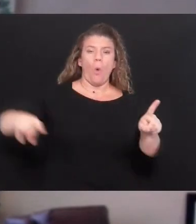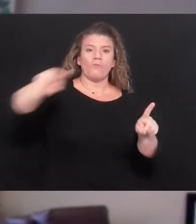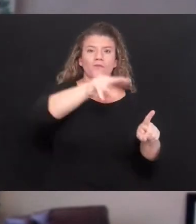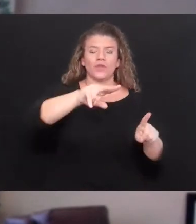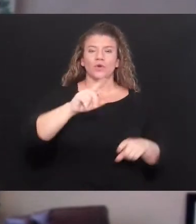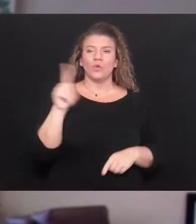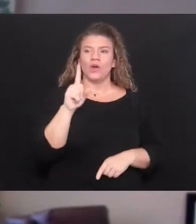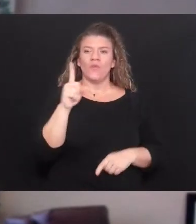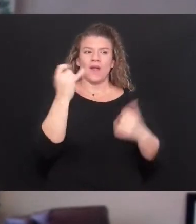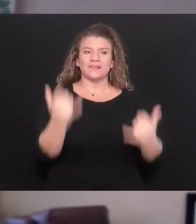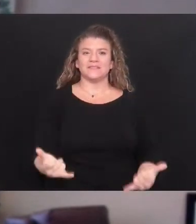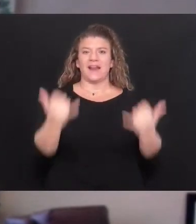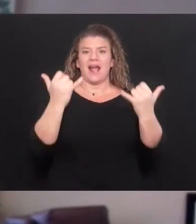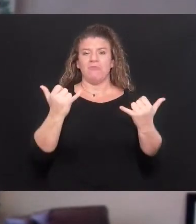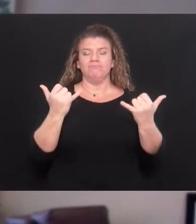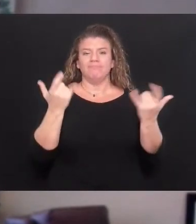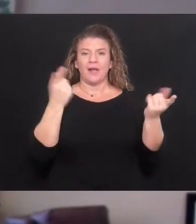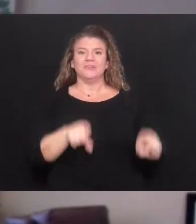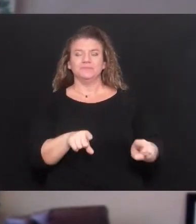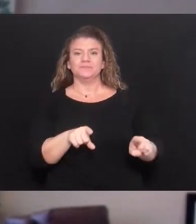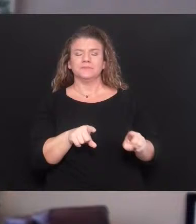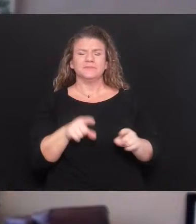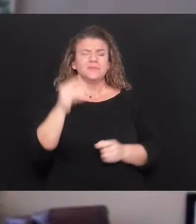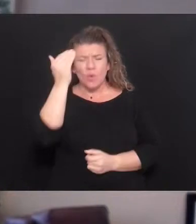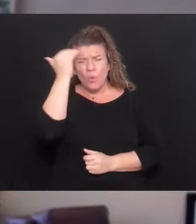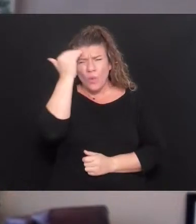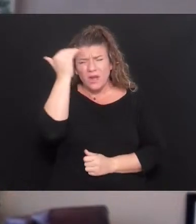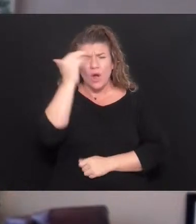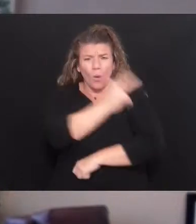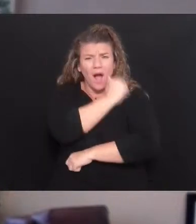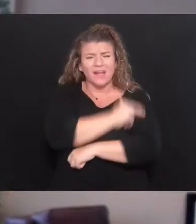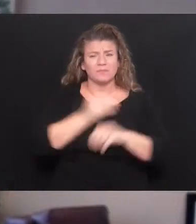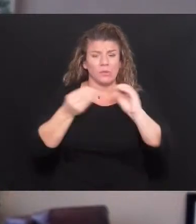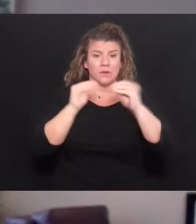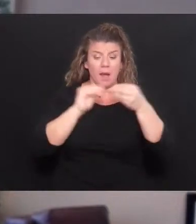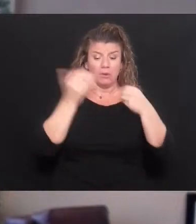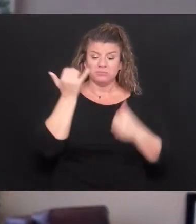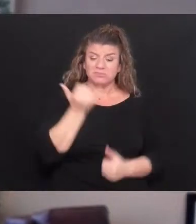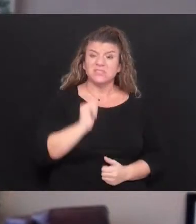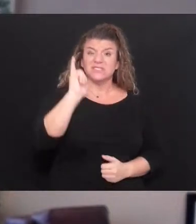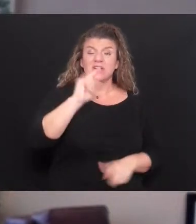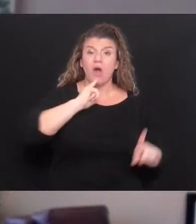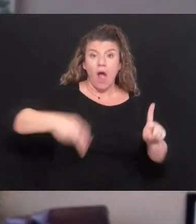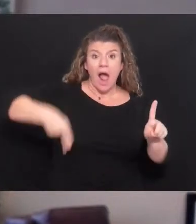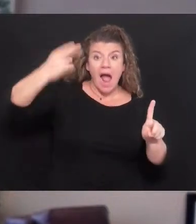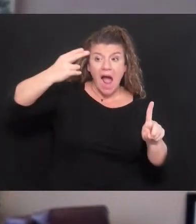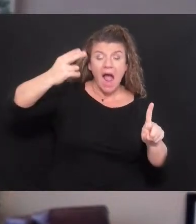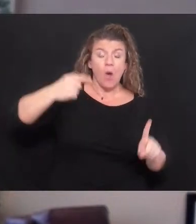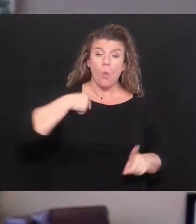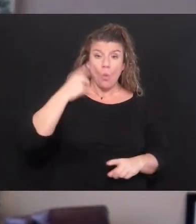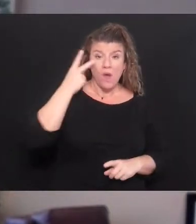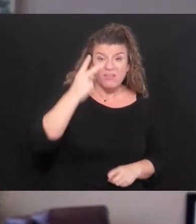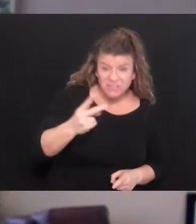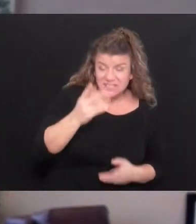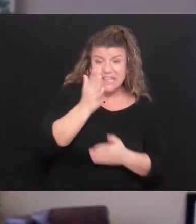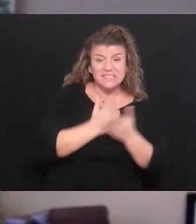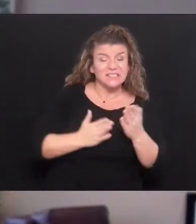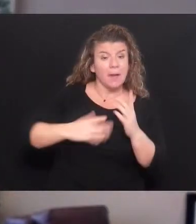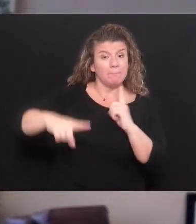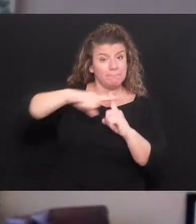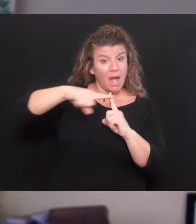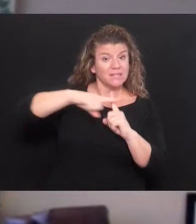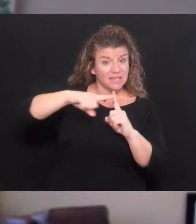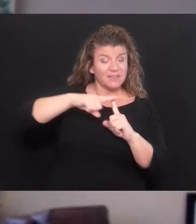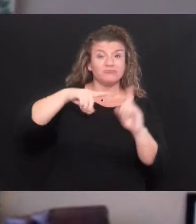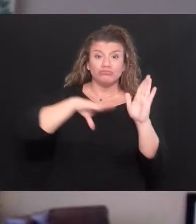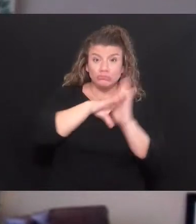are. Certainly, we know that hospital numbers are still high, although we have seen some positive trends. We